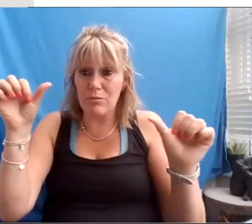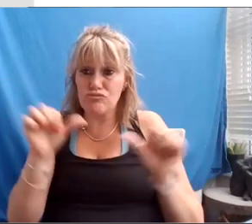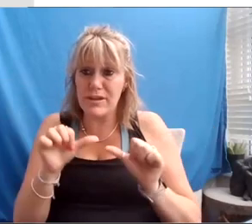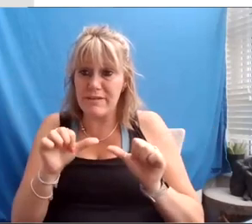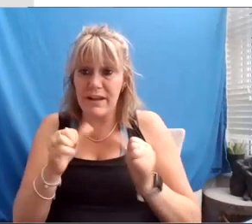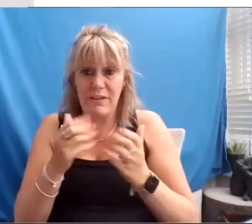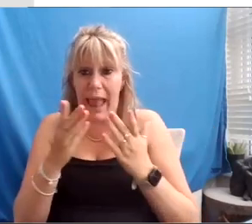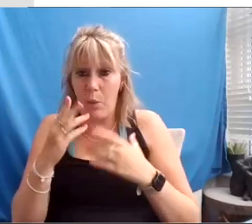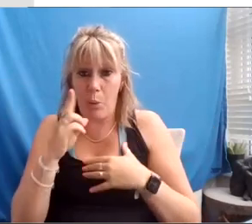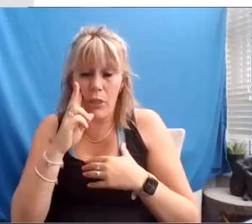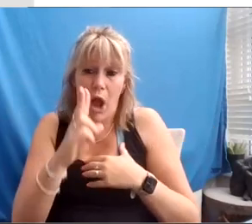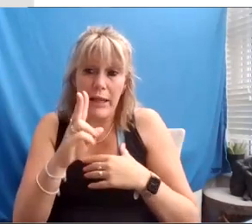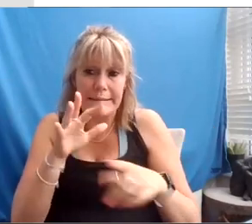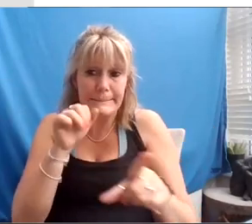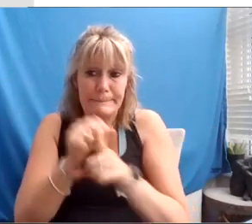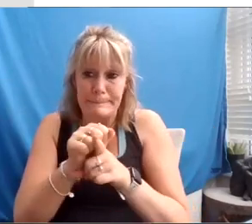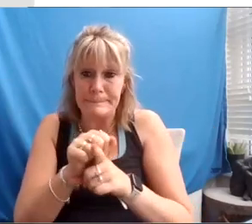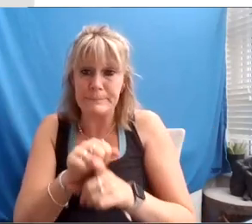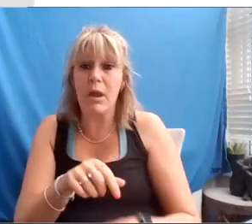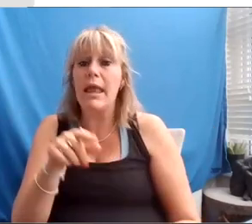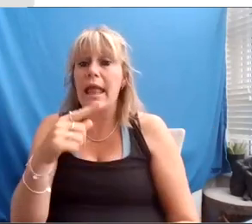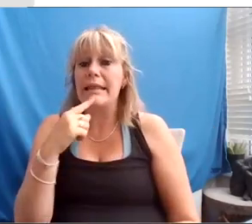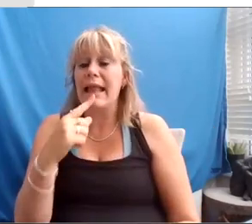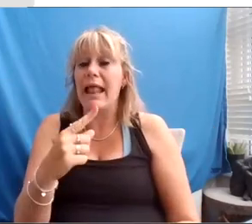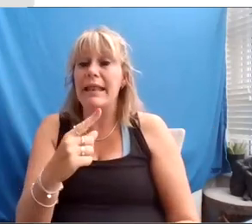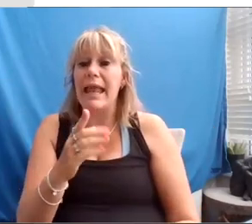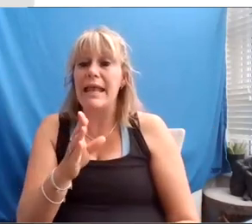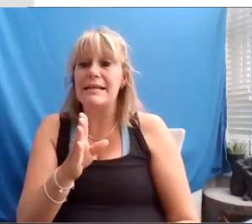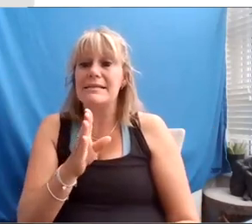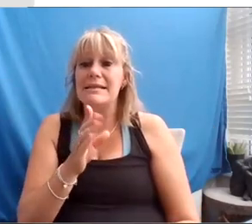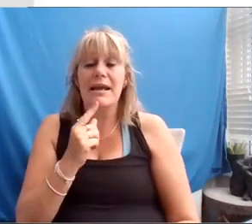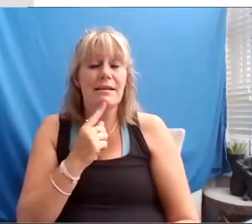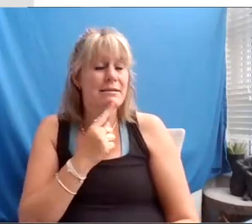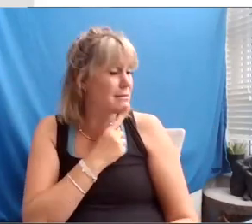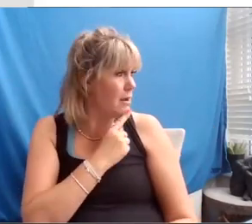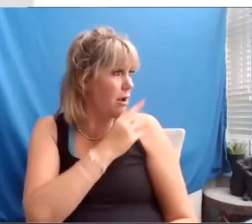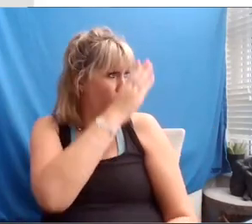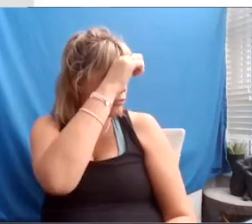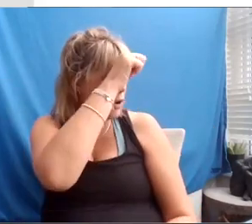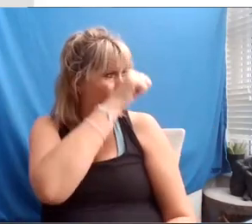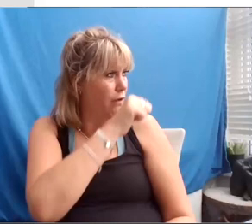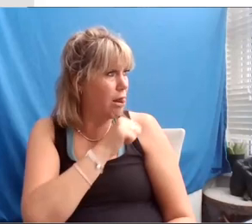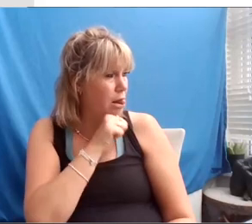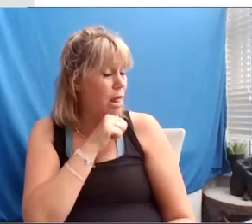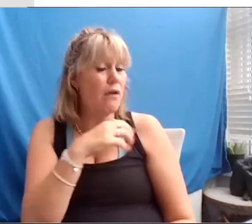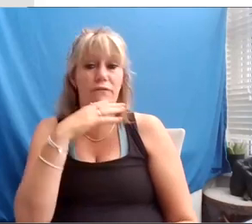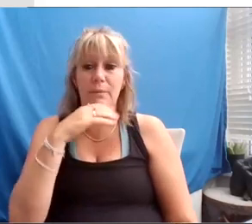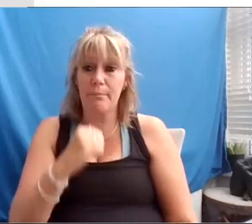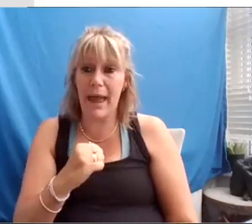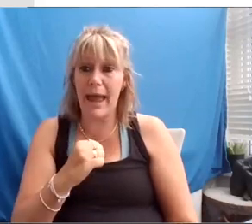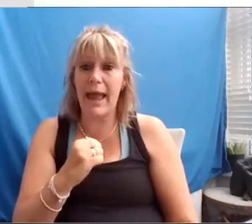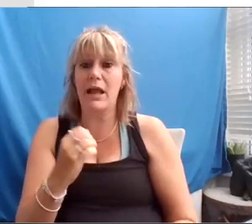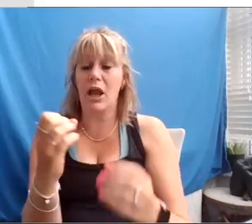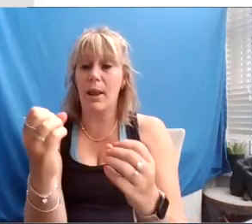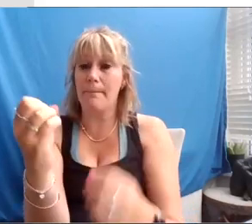properly? Yeah, so it's a side profile of a man, sort of backlit by a